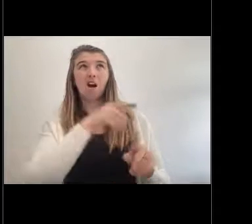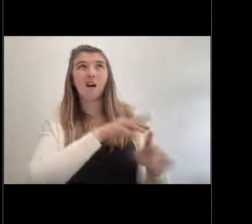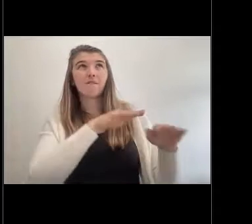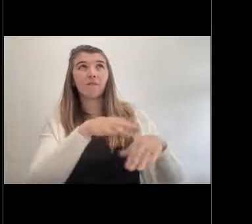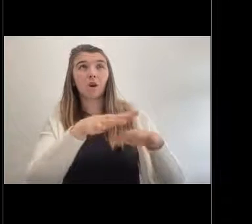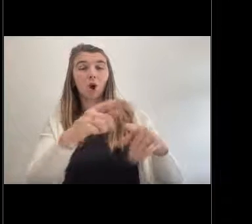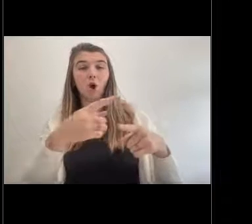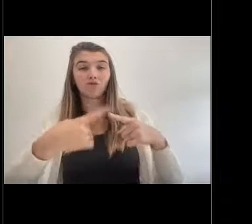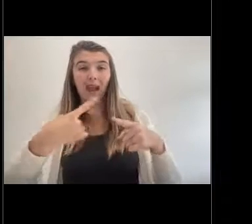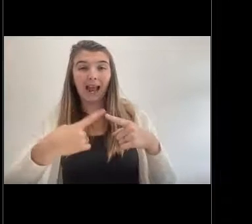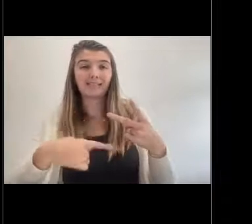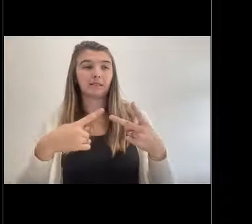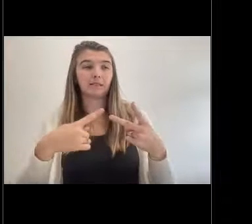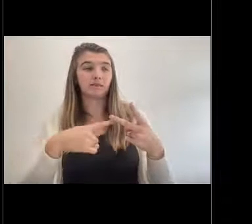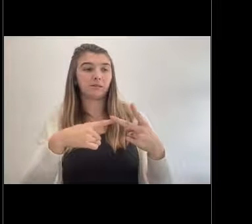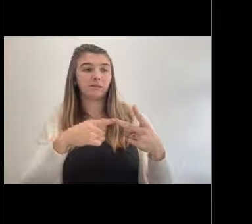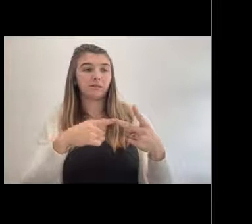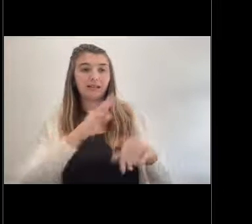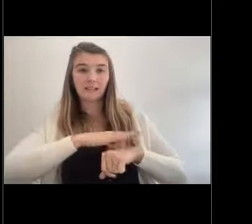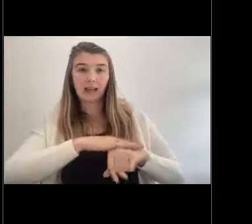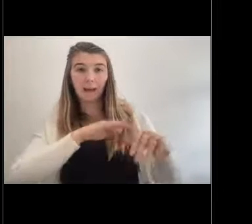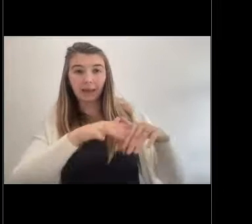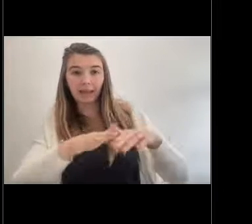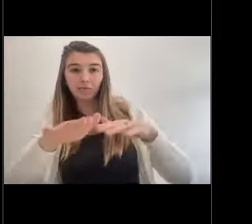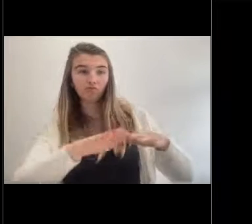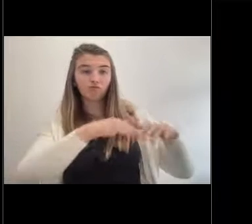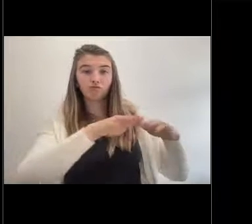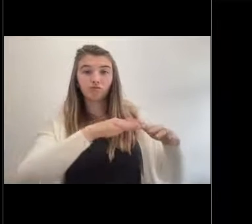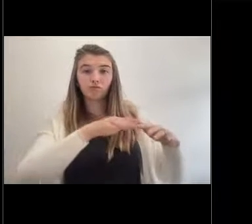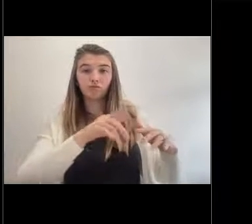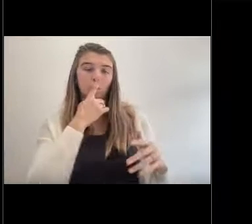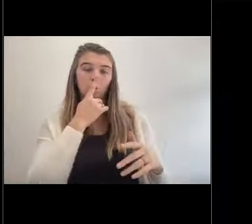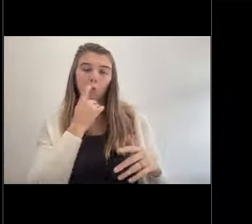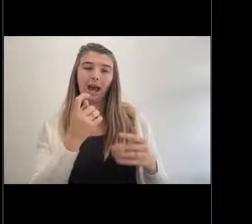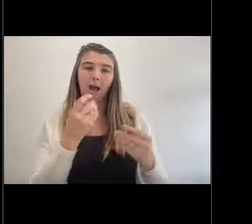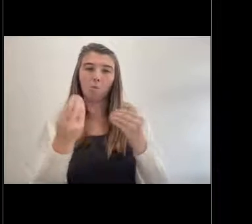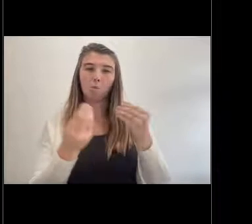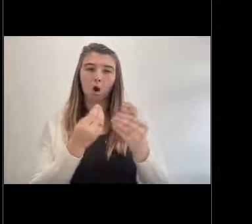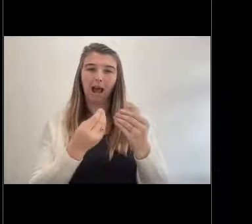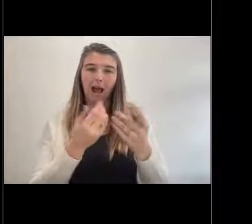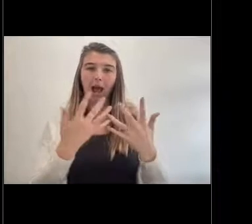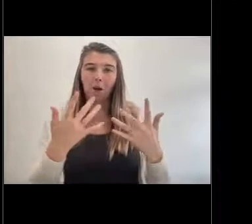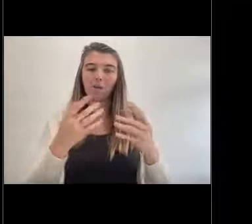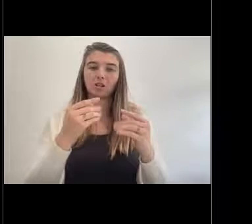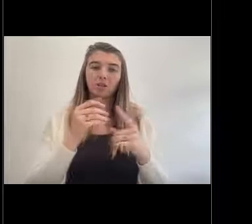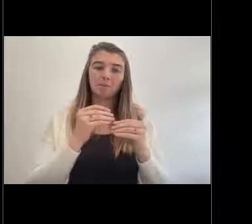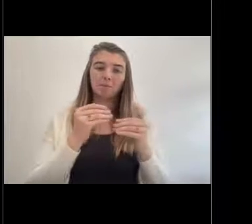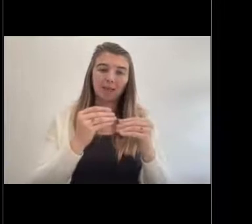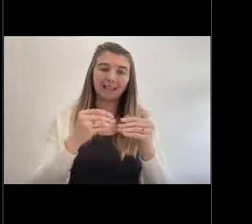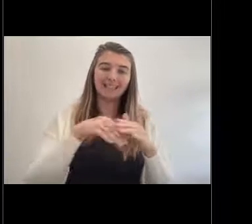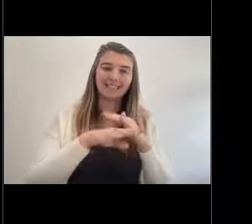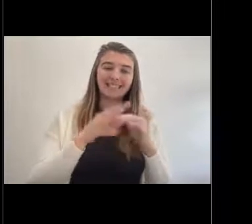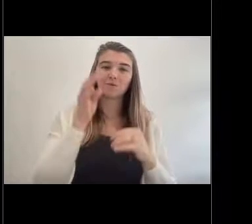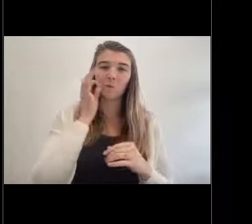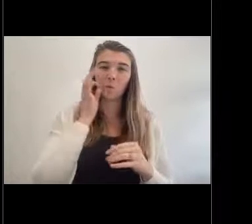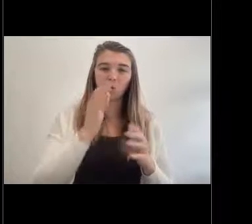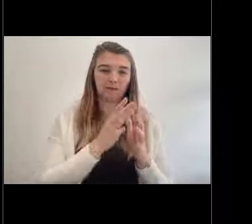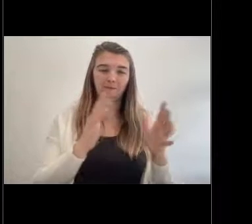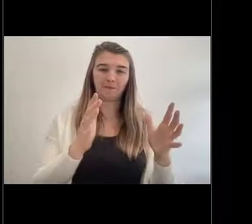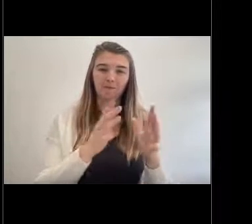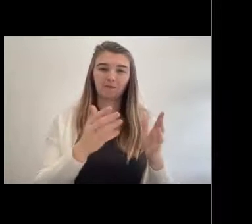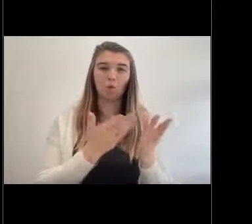of particles as a function of the amount of water that has been passed through the net. There